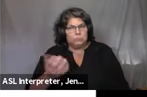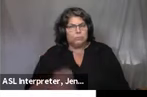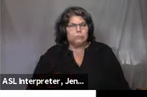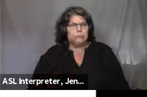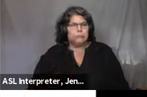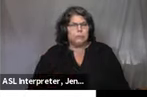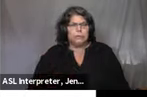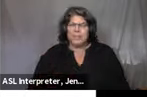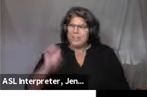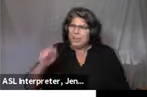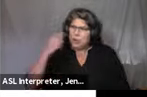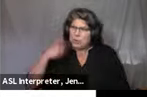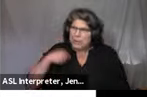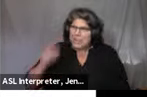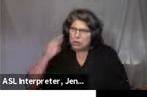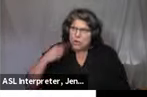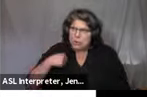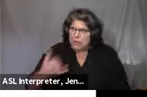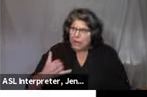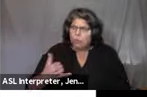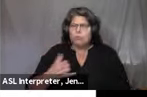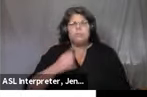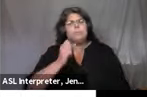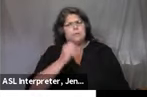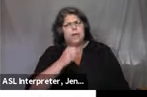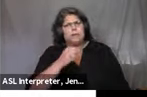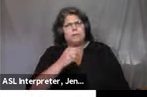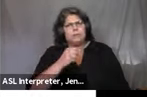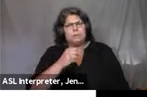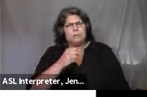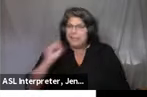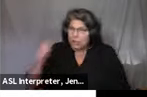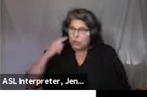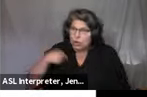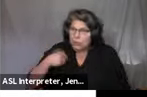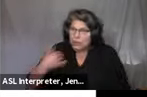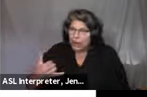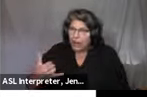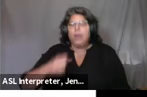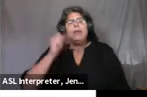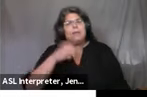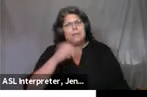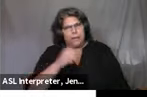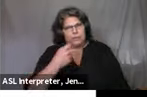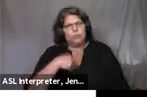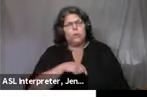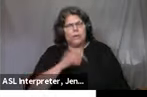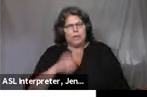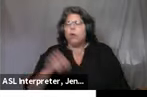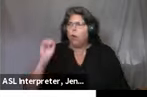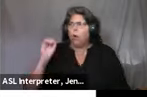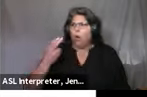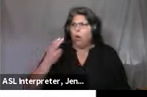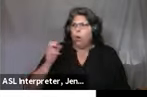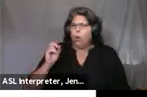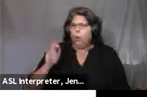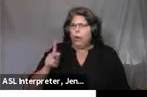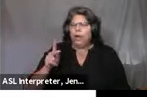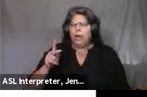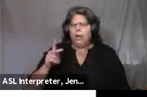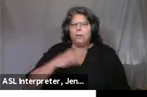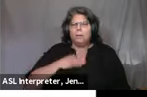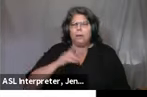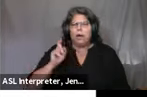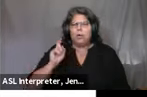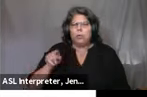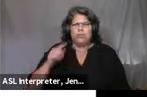Wayne? Can you hear me? Yes, can you hear me now? Can you hear me now? Yes, we can, Wayne. Oh, okay. The question was